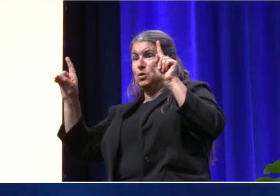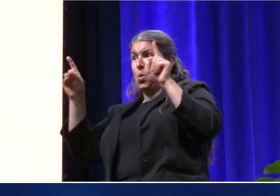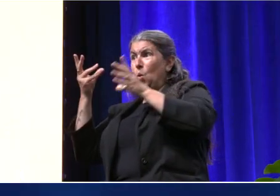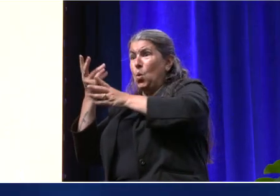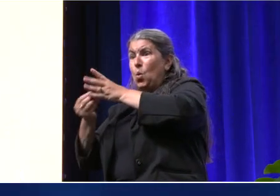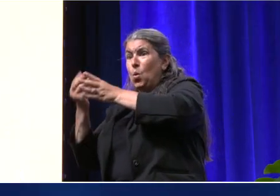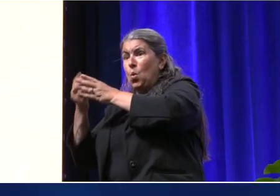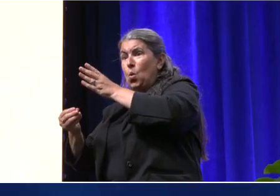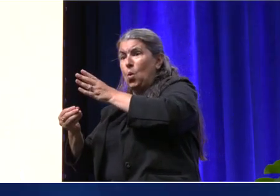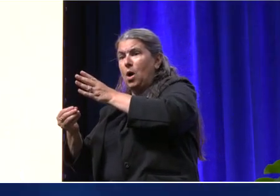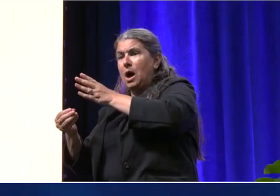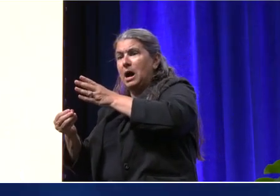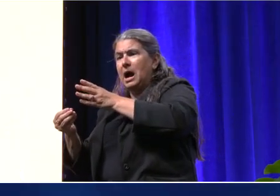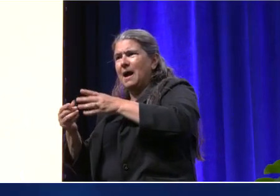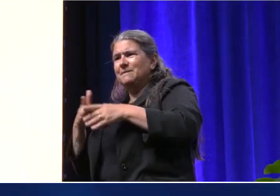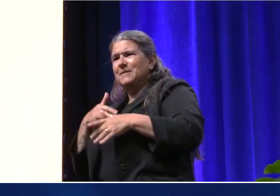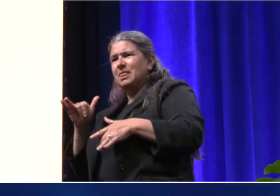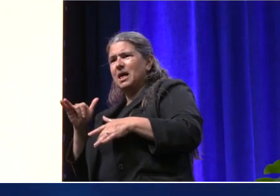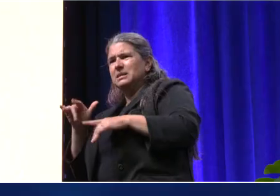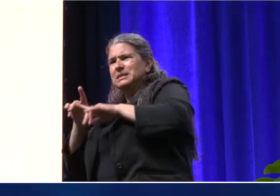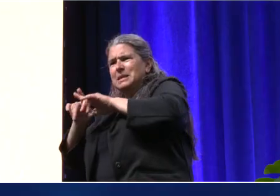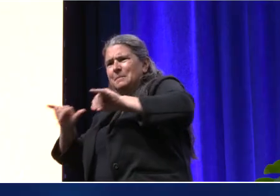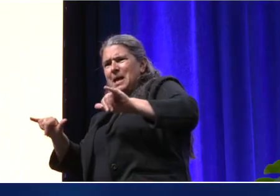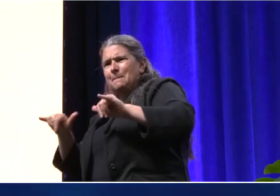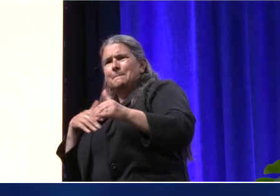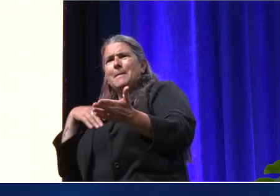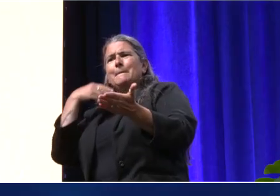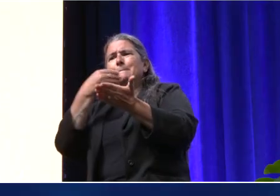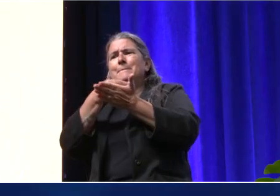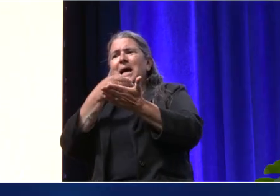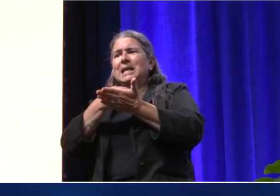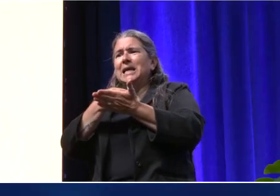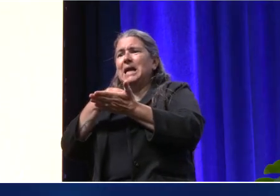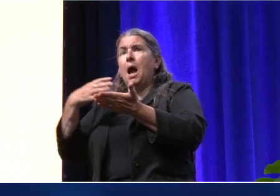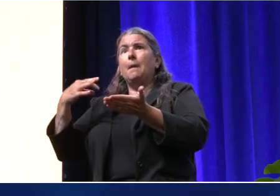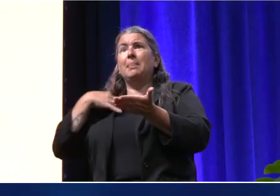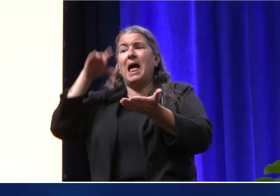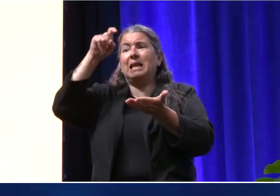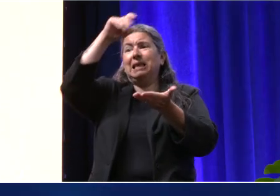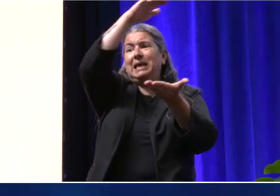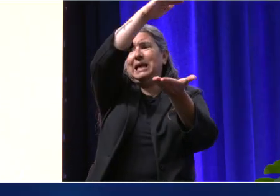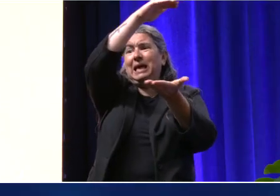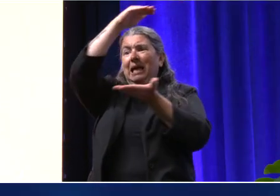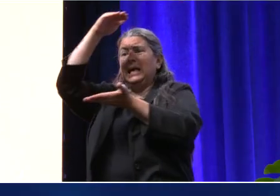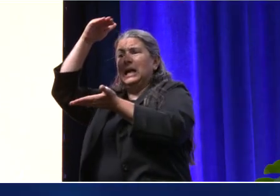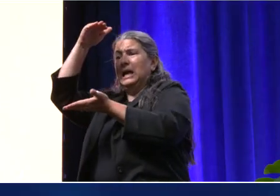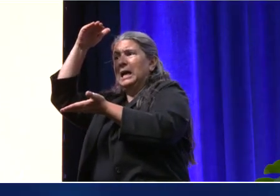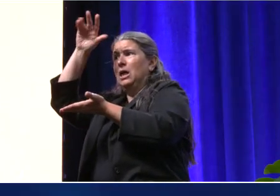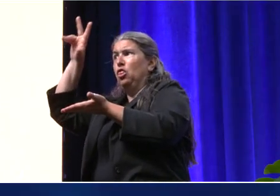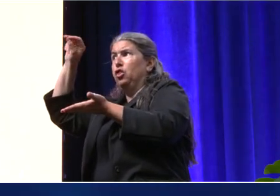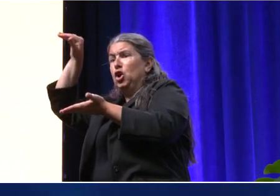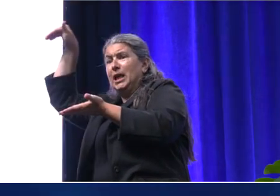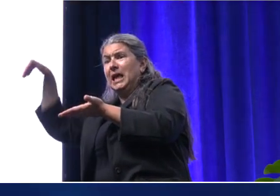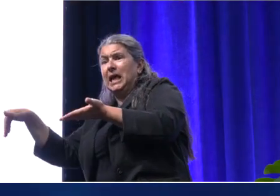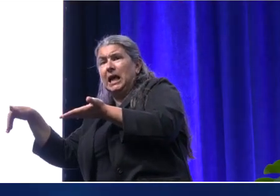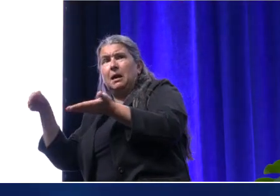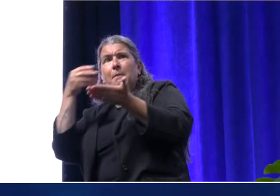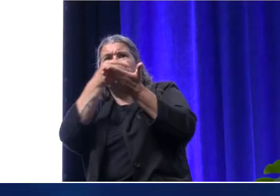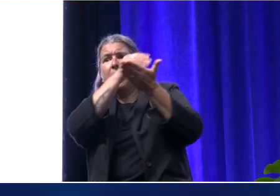of all our grant applications, right? And kind of putting that in context and seeing what else it is that we need to be